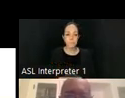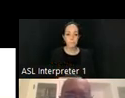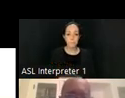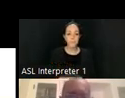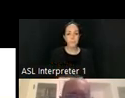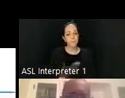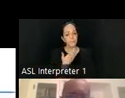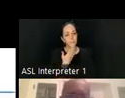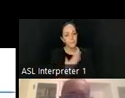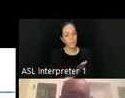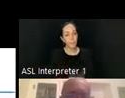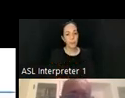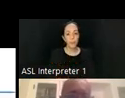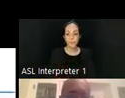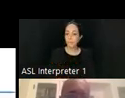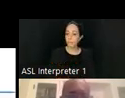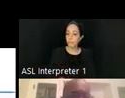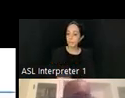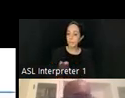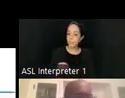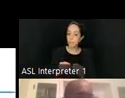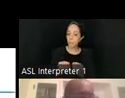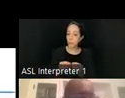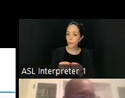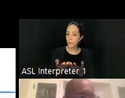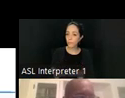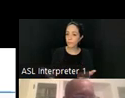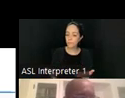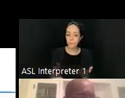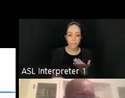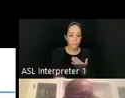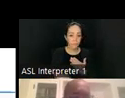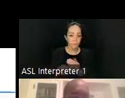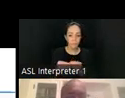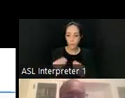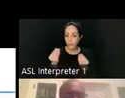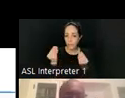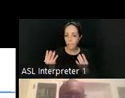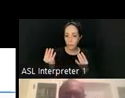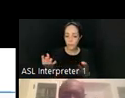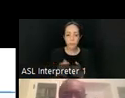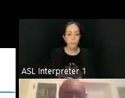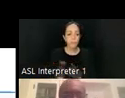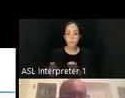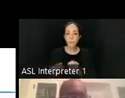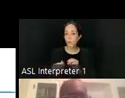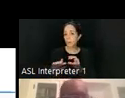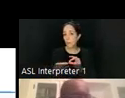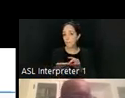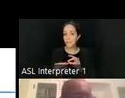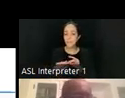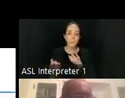Thank you, Co-Chair Obi. Do we have any additional information or comments,